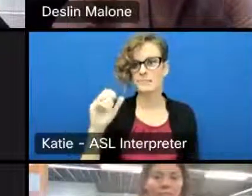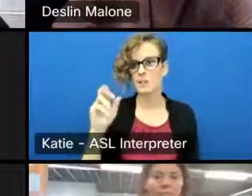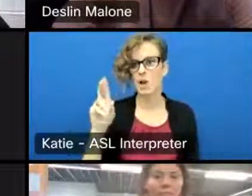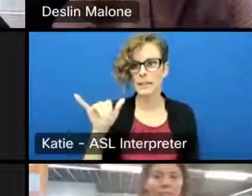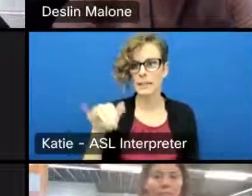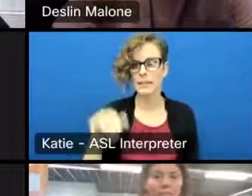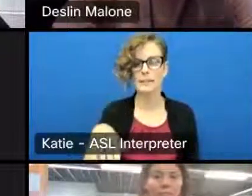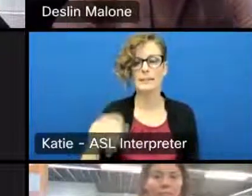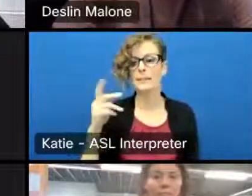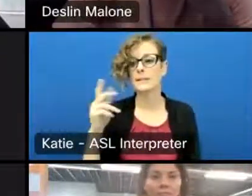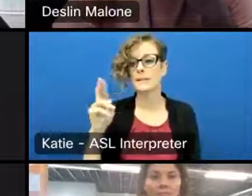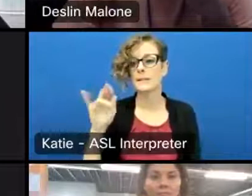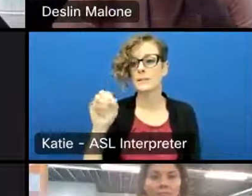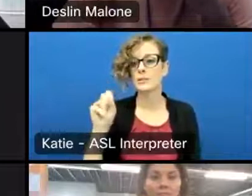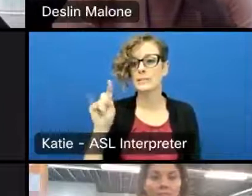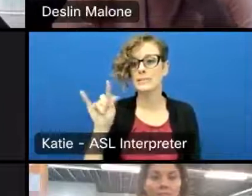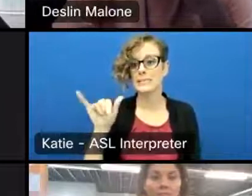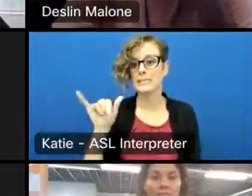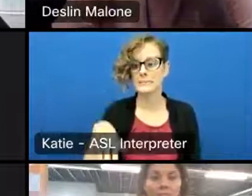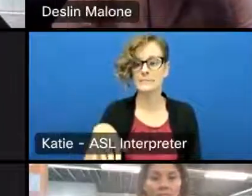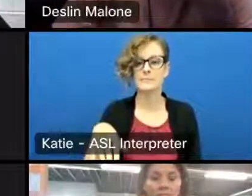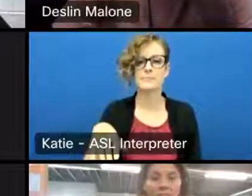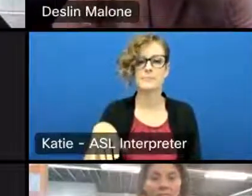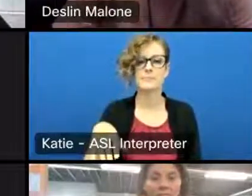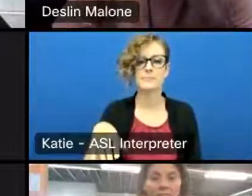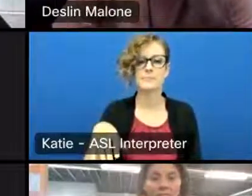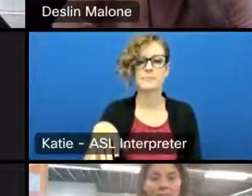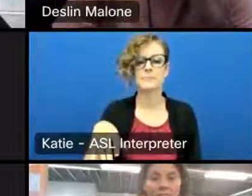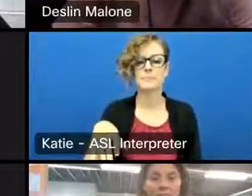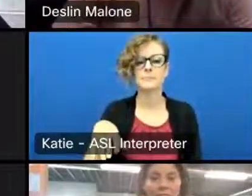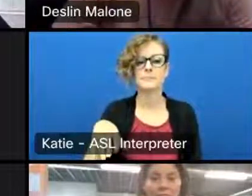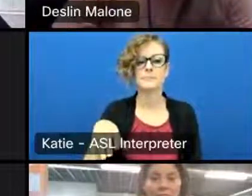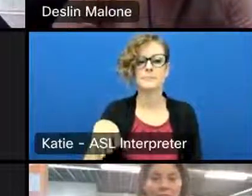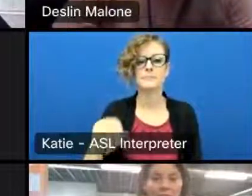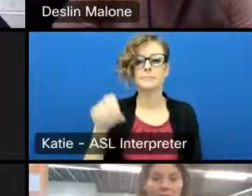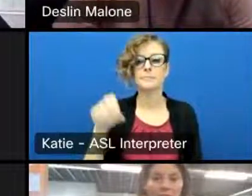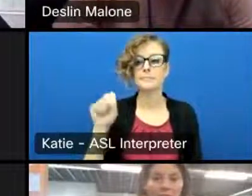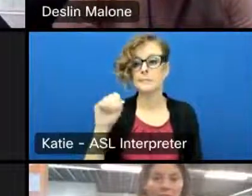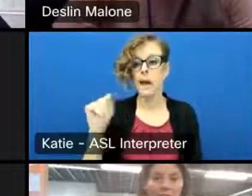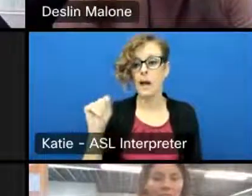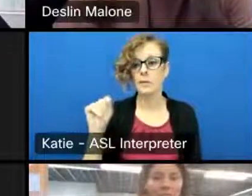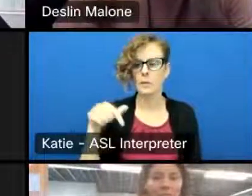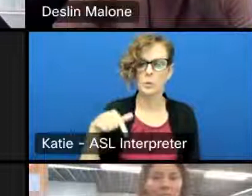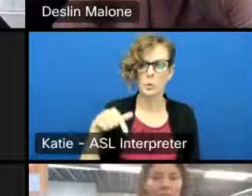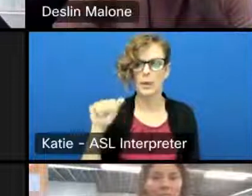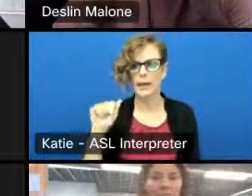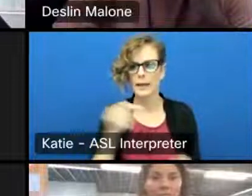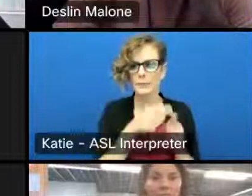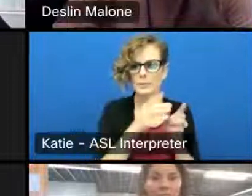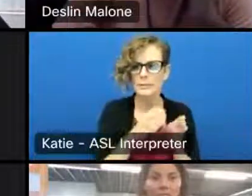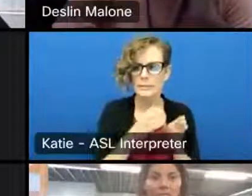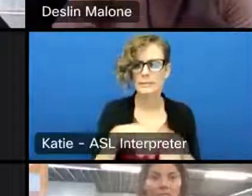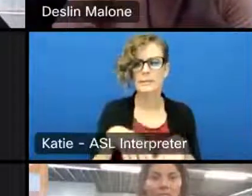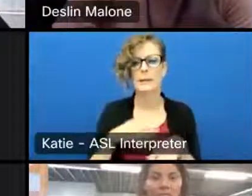here as well, another specialist. And then we've got Scott, a QA specialist in community services, and we've also